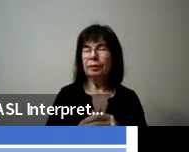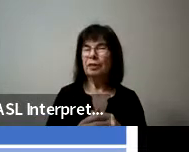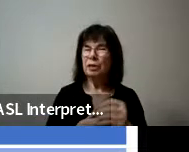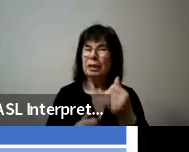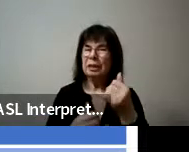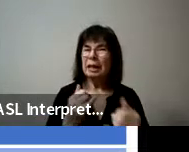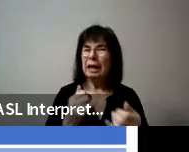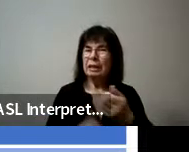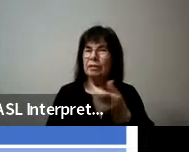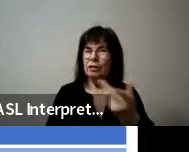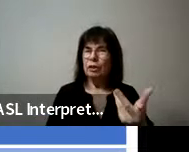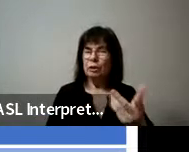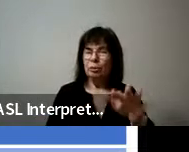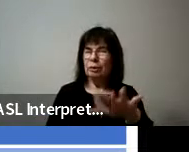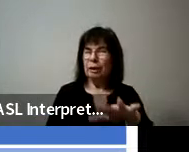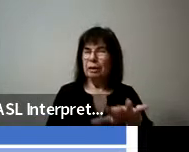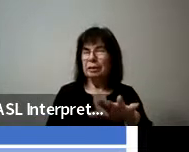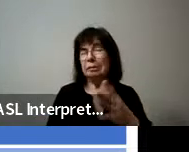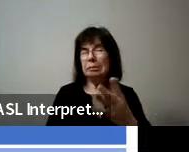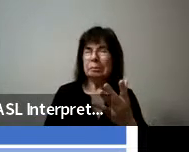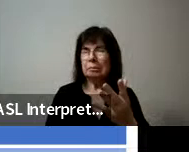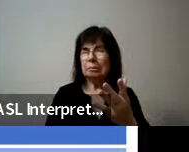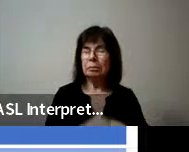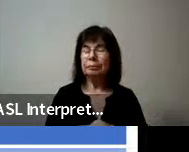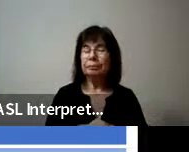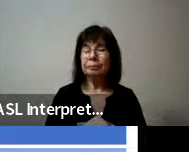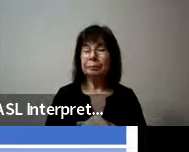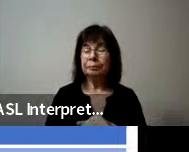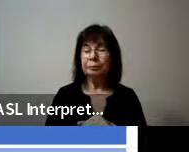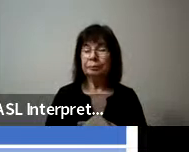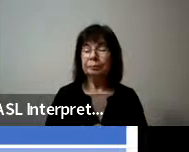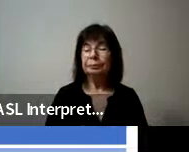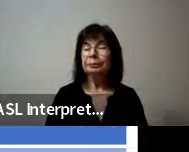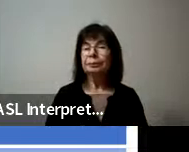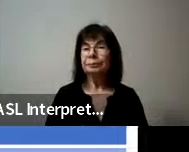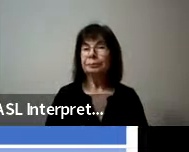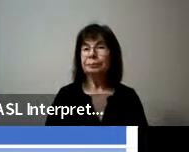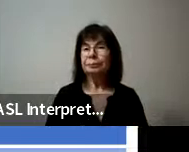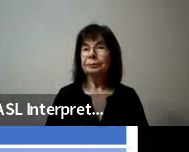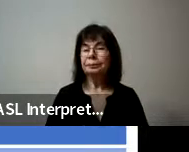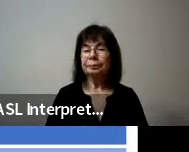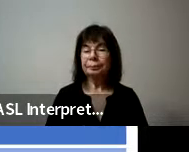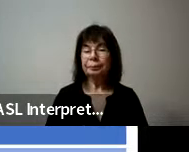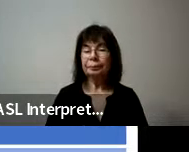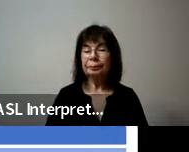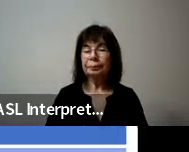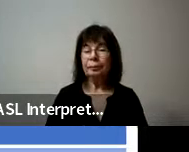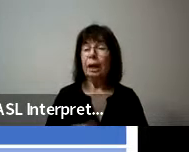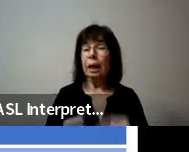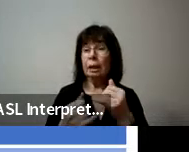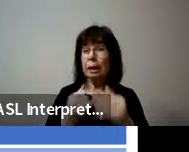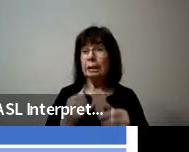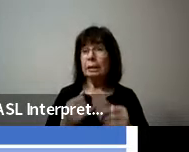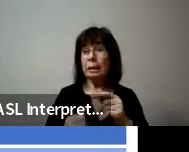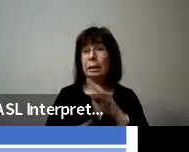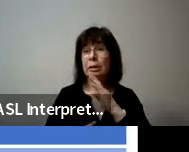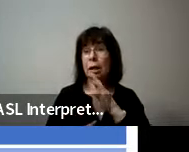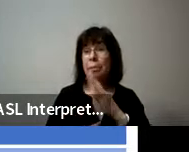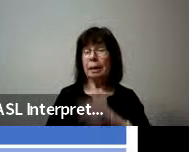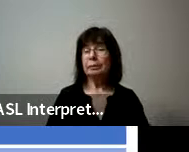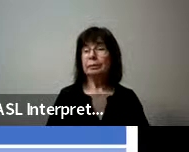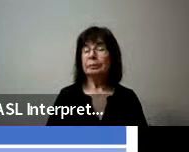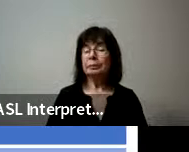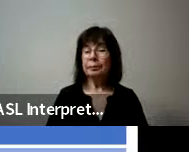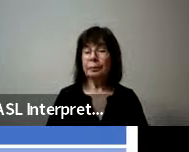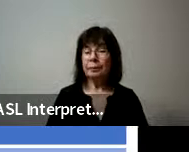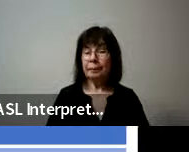remaining areas where we might be doing things slightly differently. And then last thing I'll comment on is just